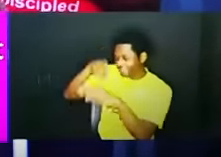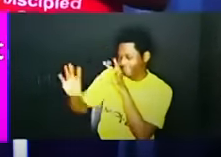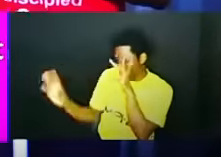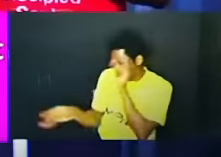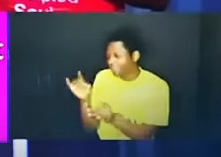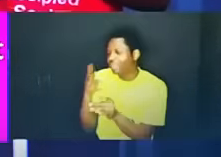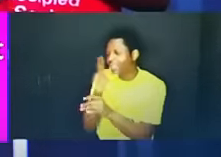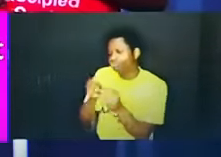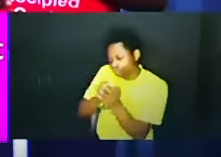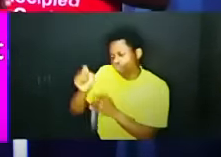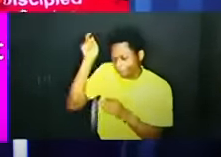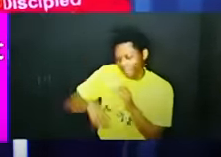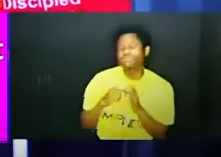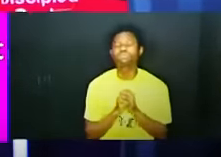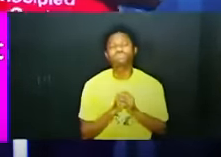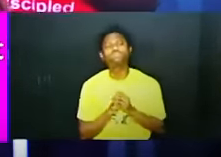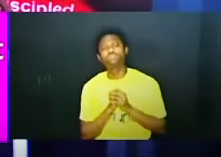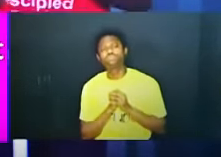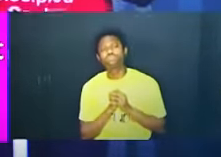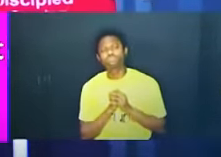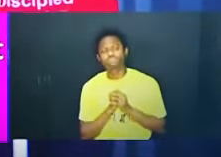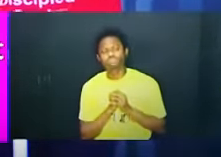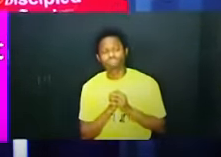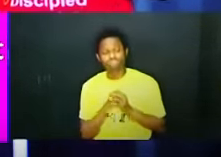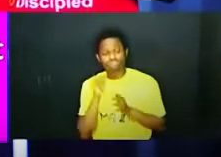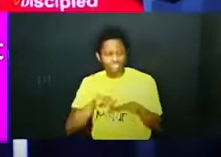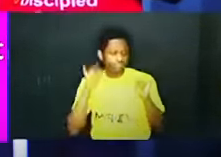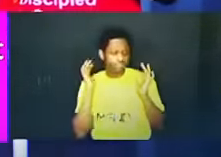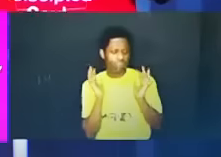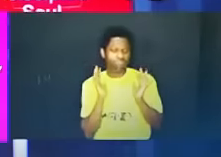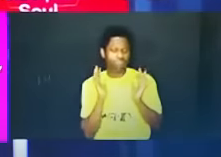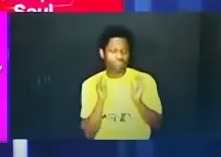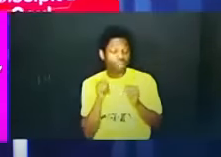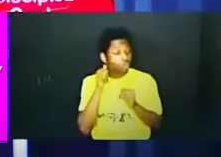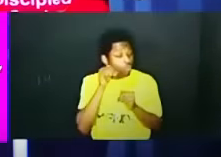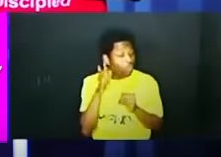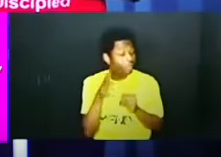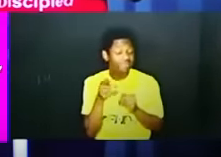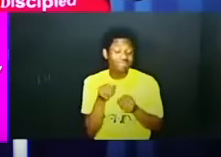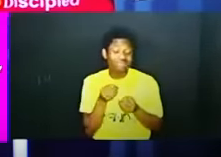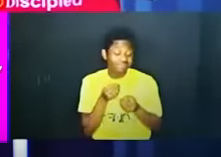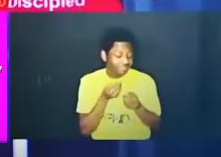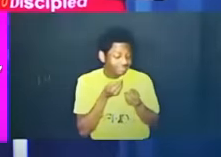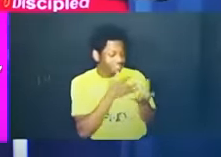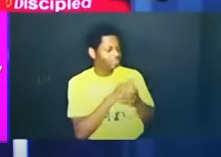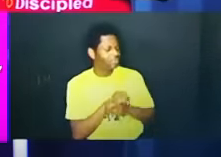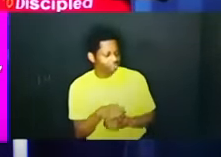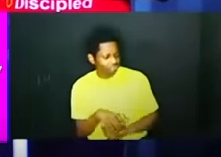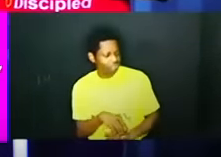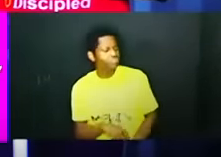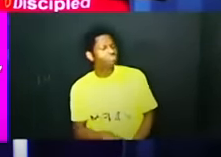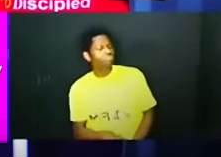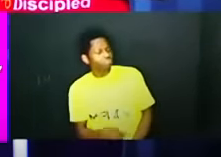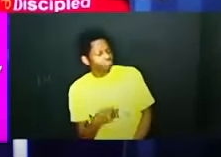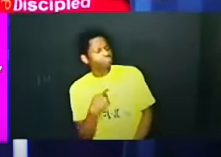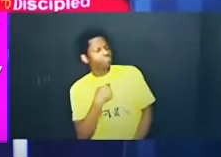Sorry for you, or best sorry, a Jan or whom and in the woman said, I know